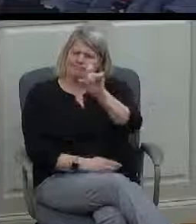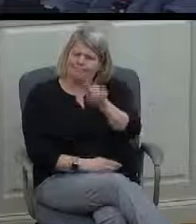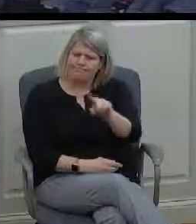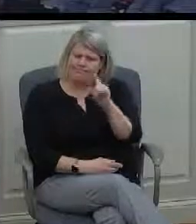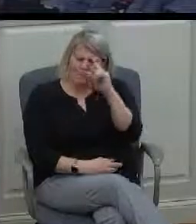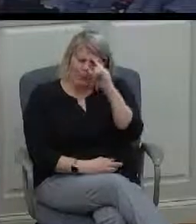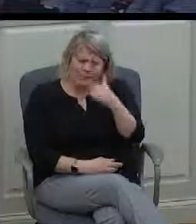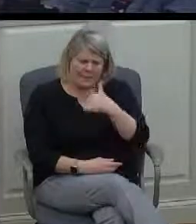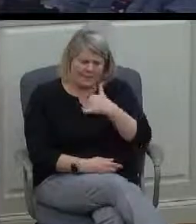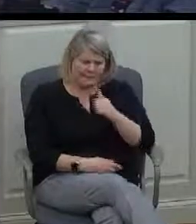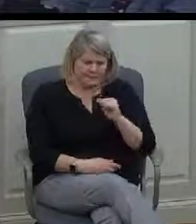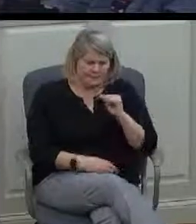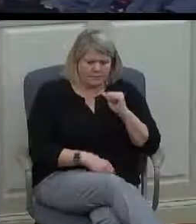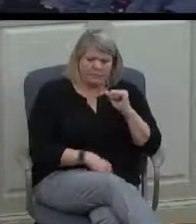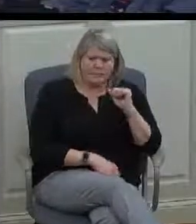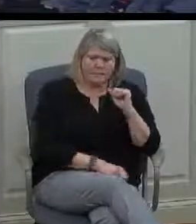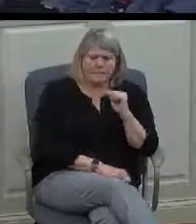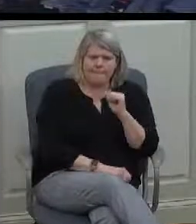I